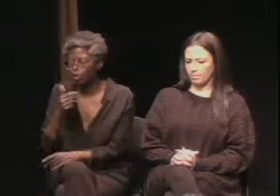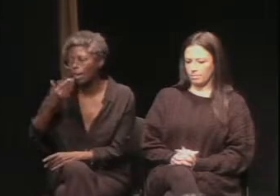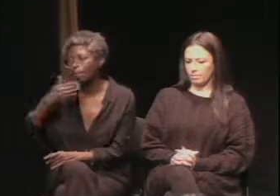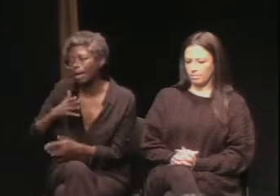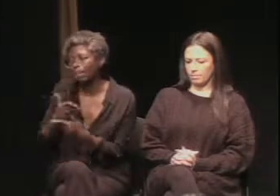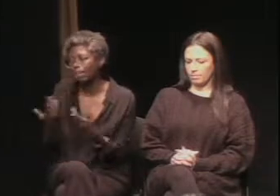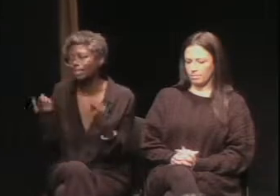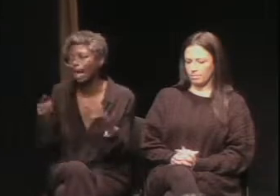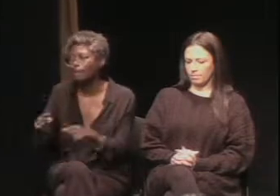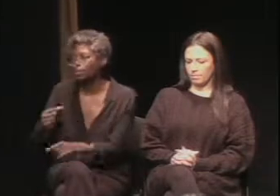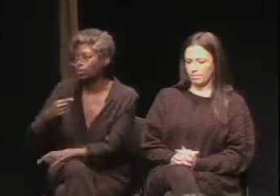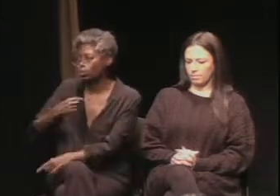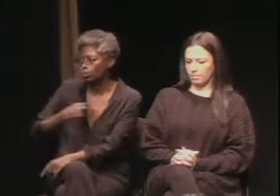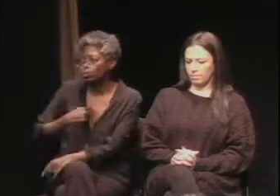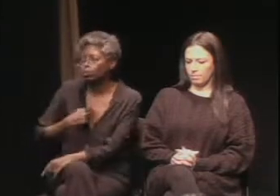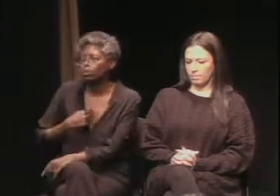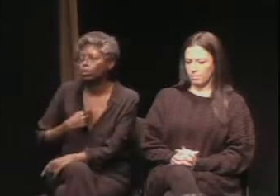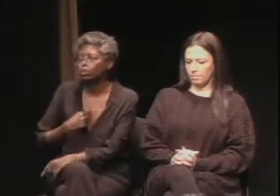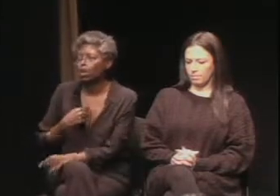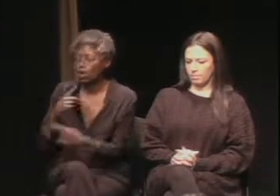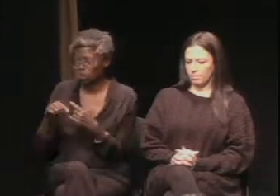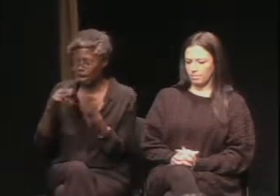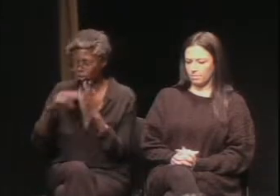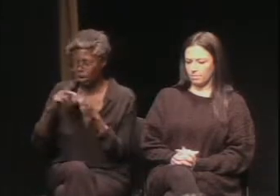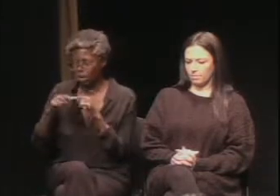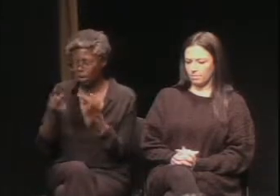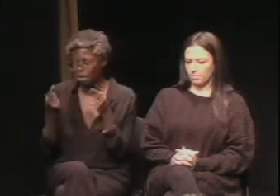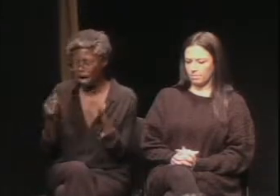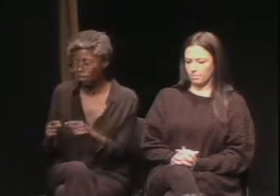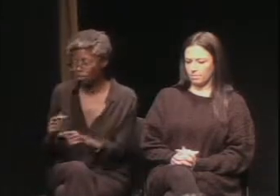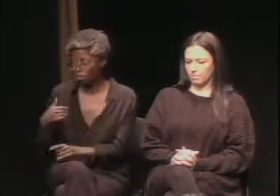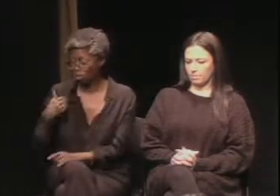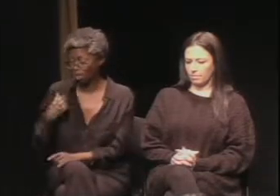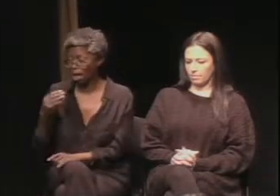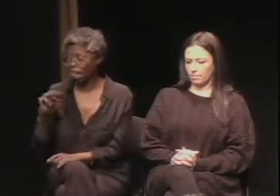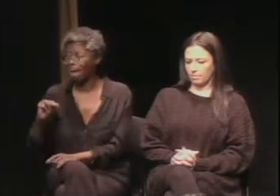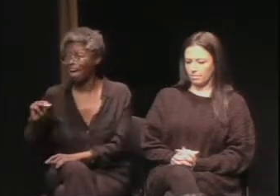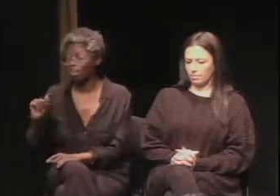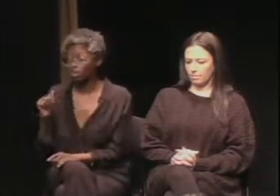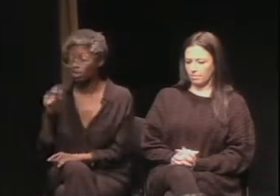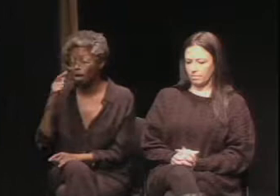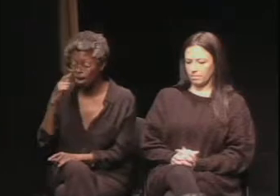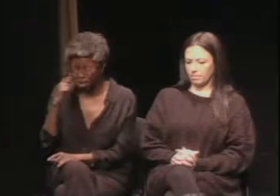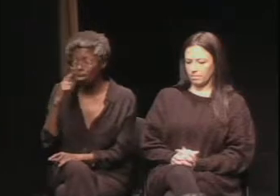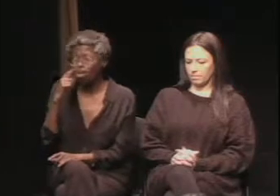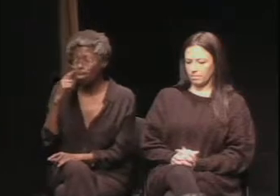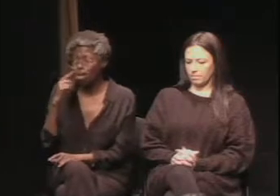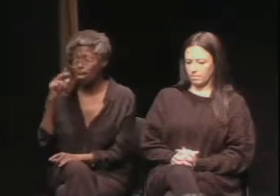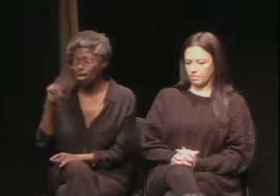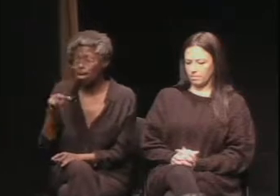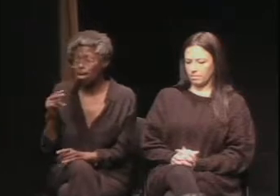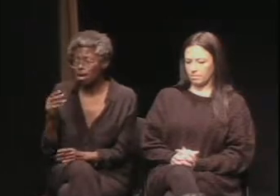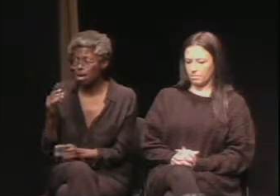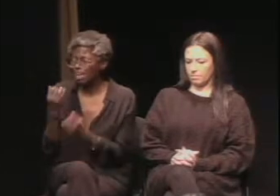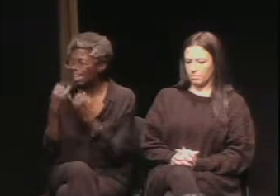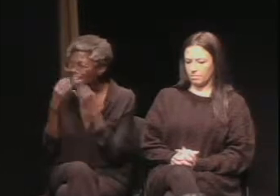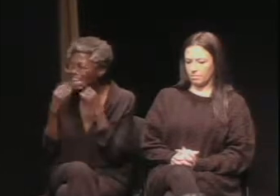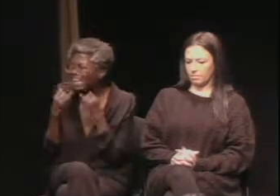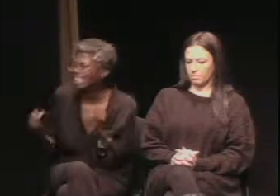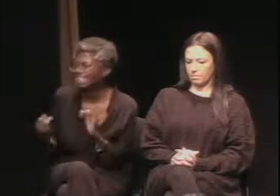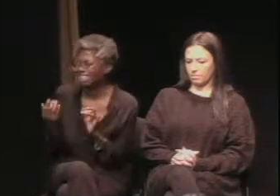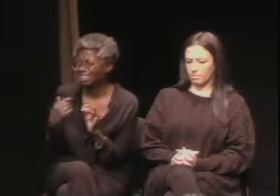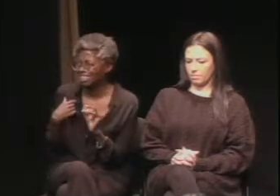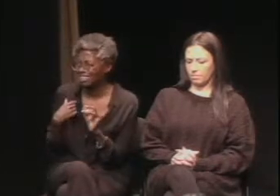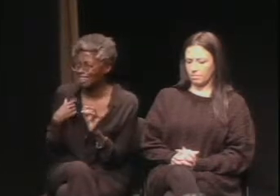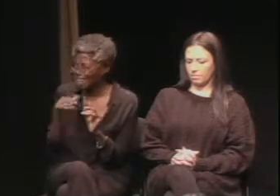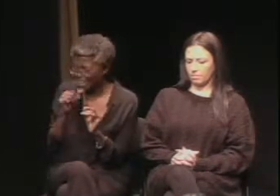to. When I read about what happened to a young Maya Angelou, I was able to read her as innocent in a way I didn't allow